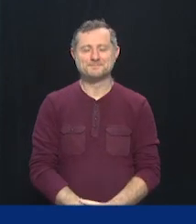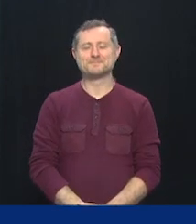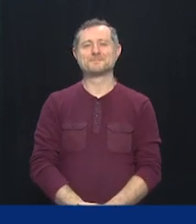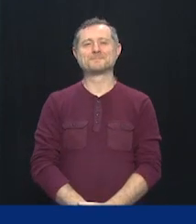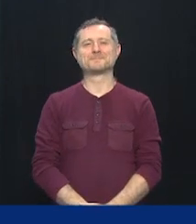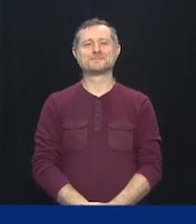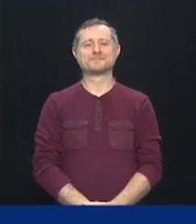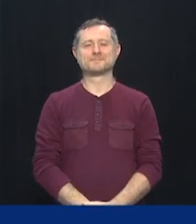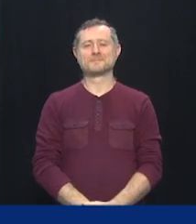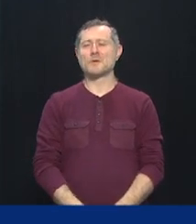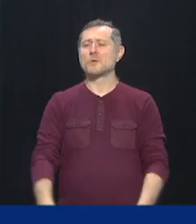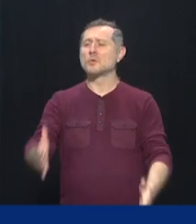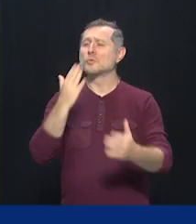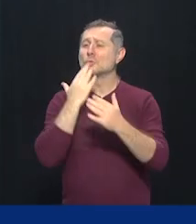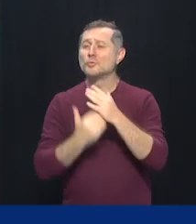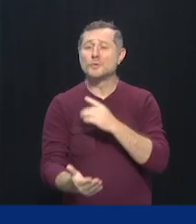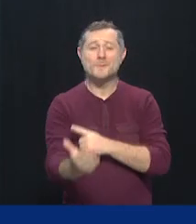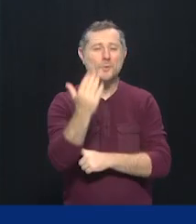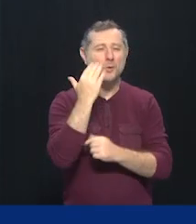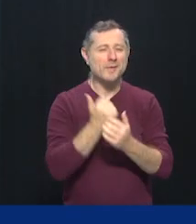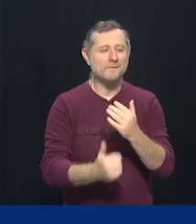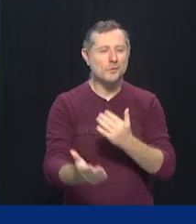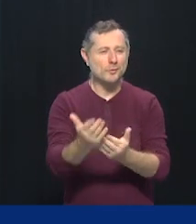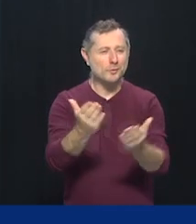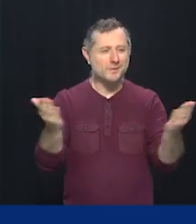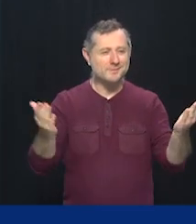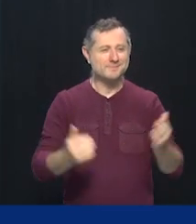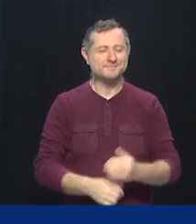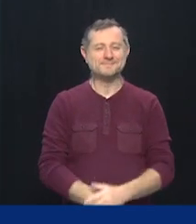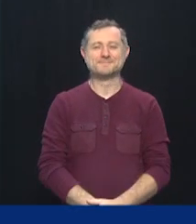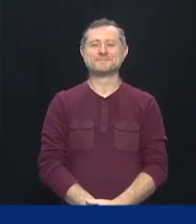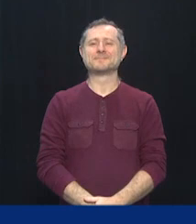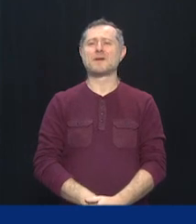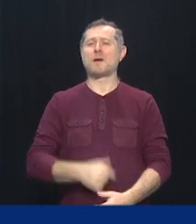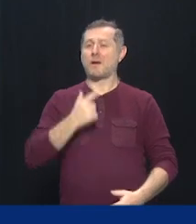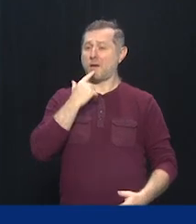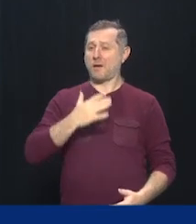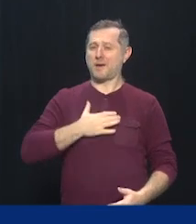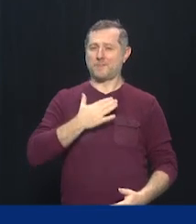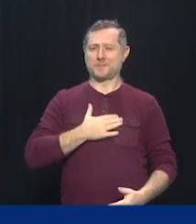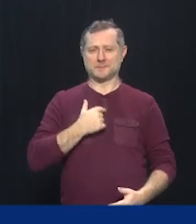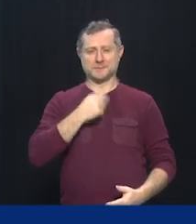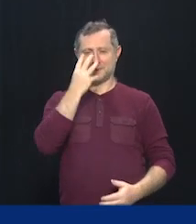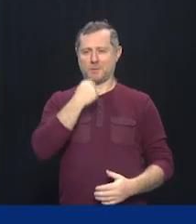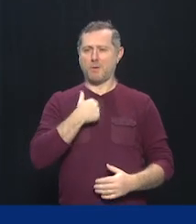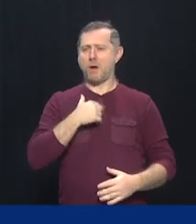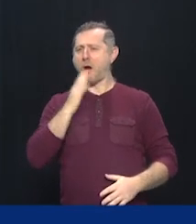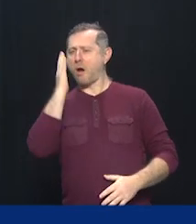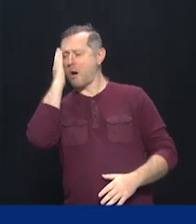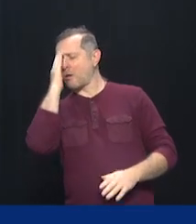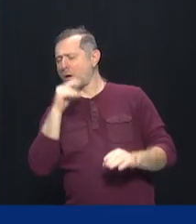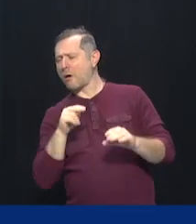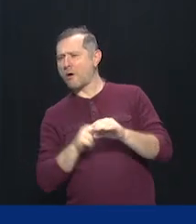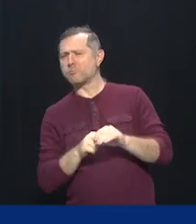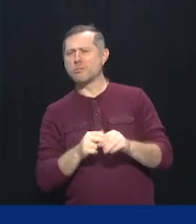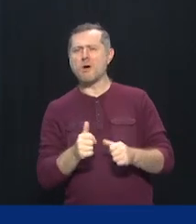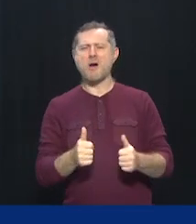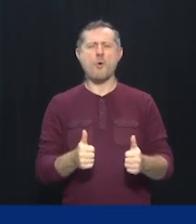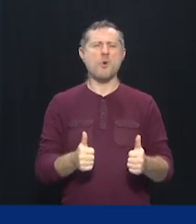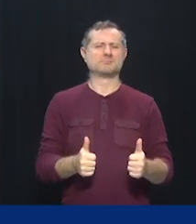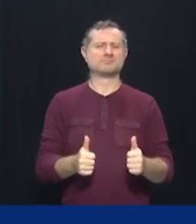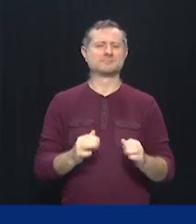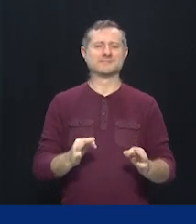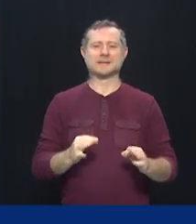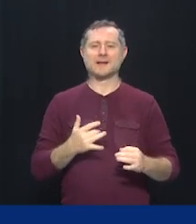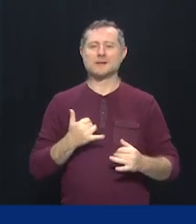Good morning, everyone. Happy to sleep in my own bed last night. It's great. Yeah, there's still laundry and